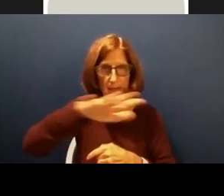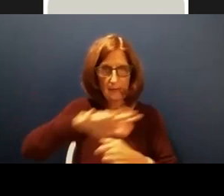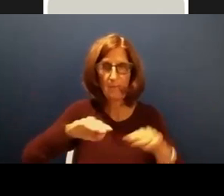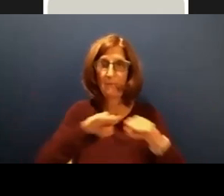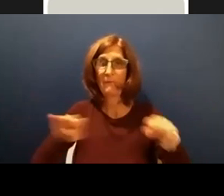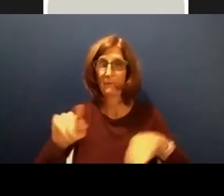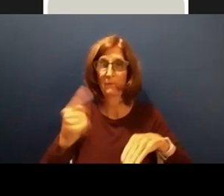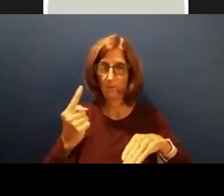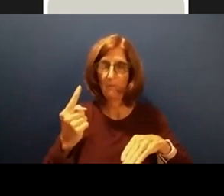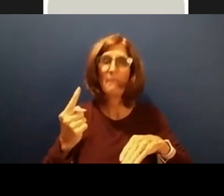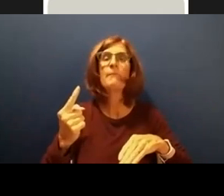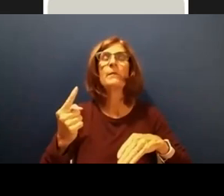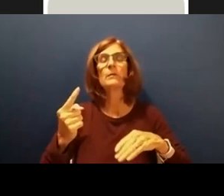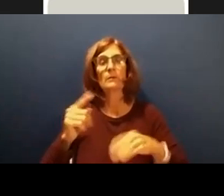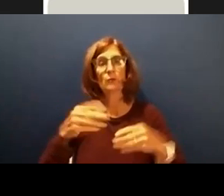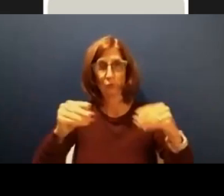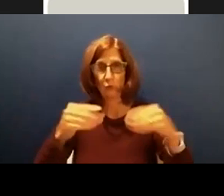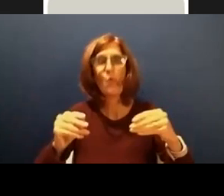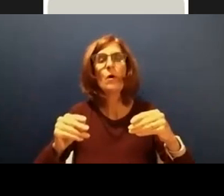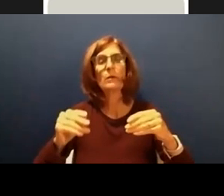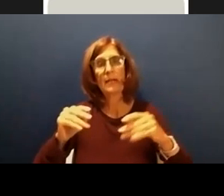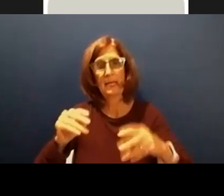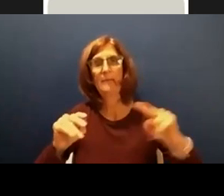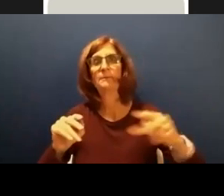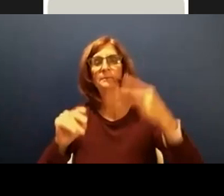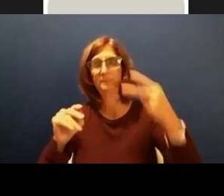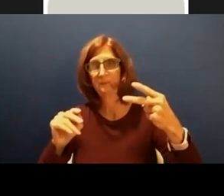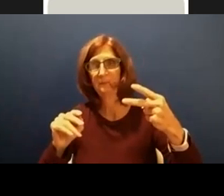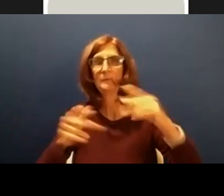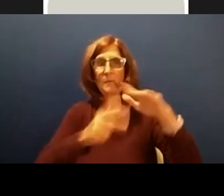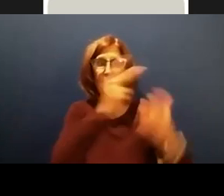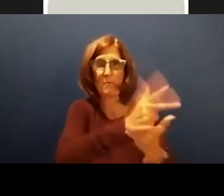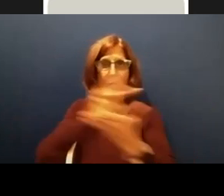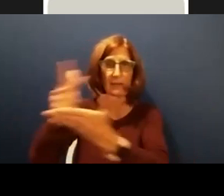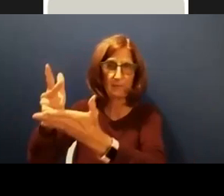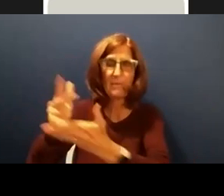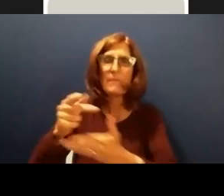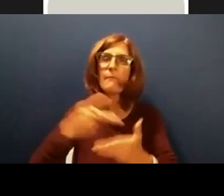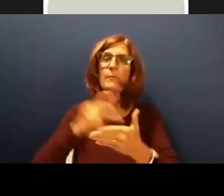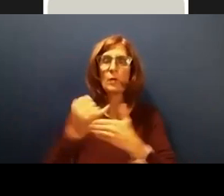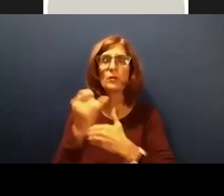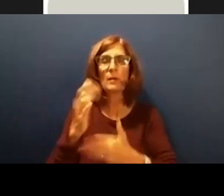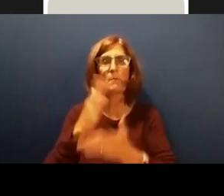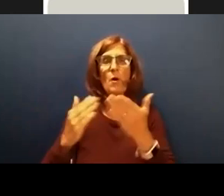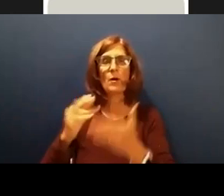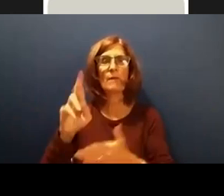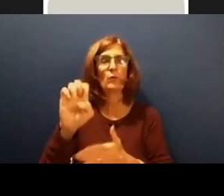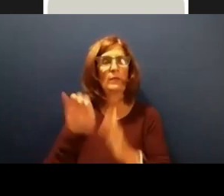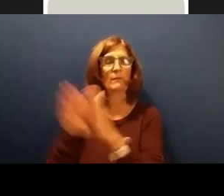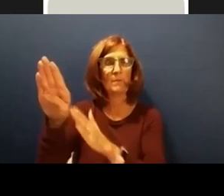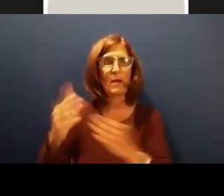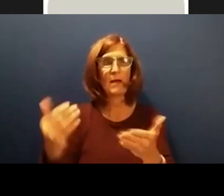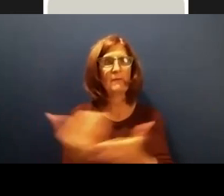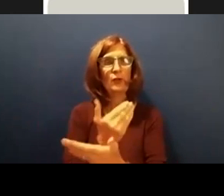space, rooftop deck, and 14 integrated parking spaces. This project is part of a redevelopment of a New Granada